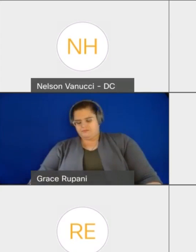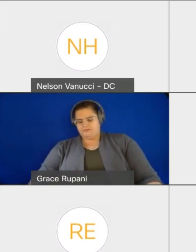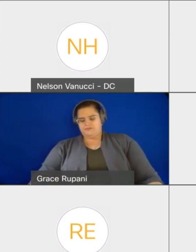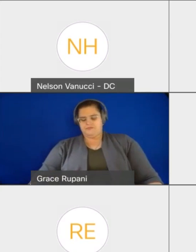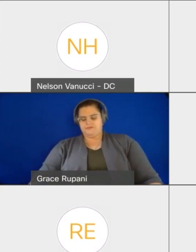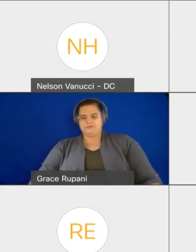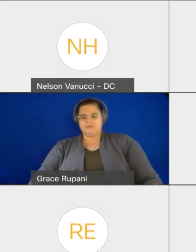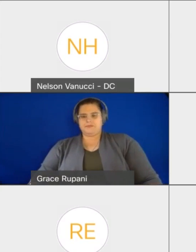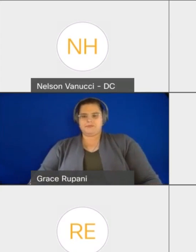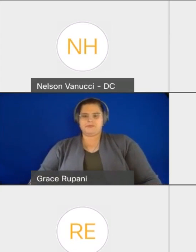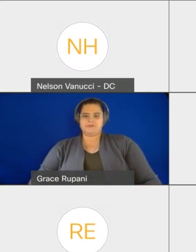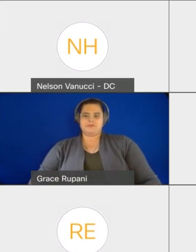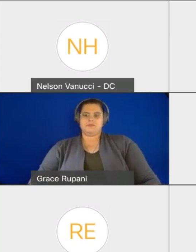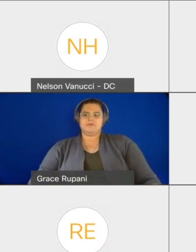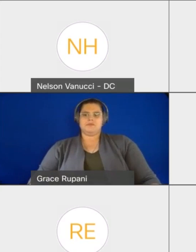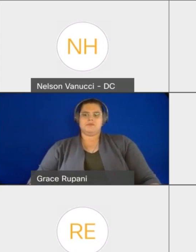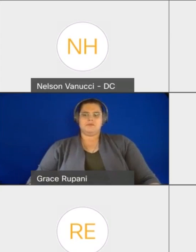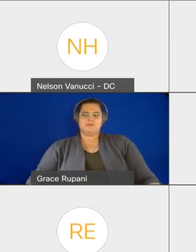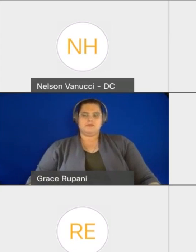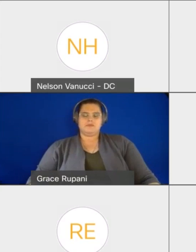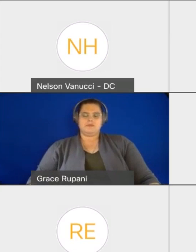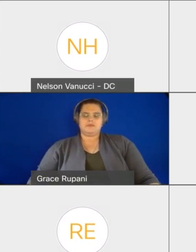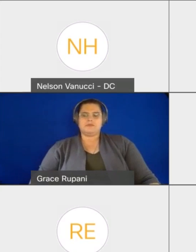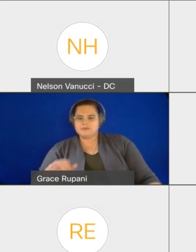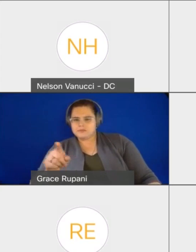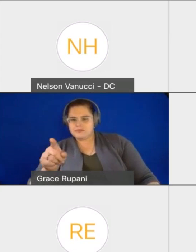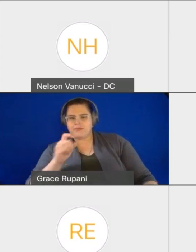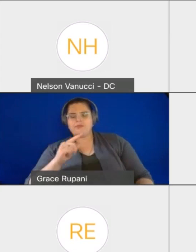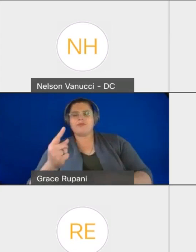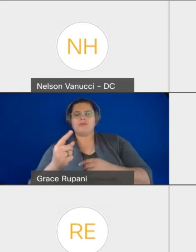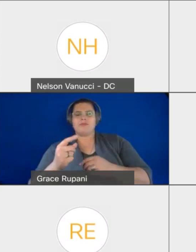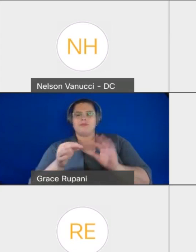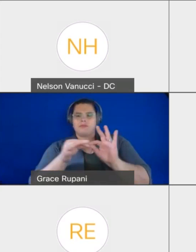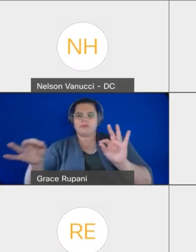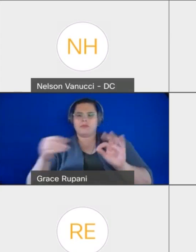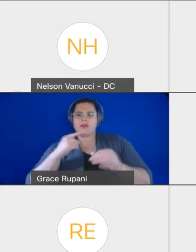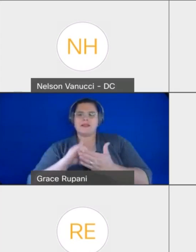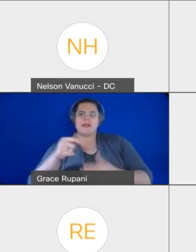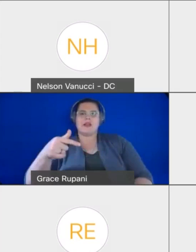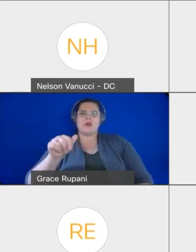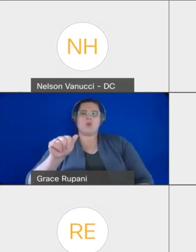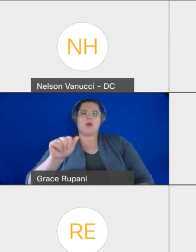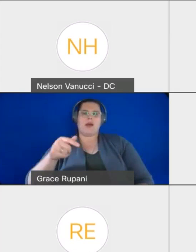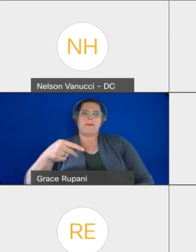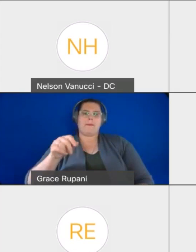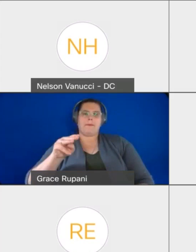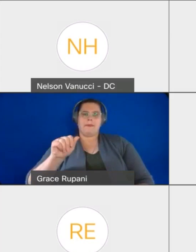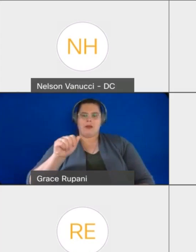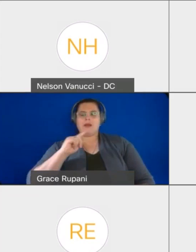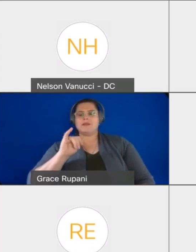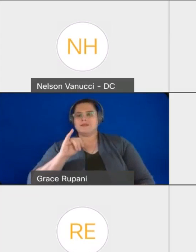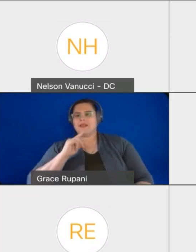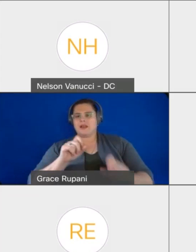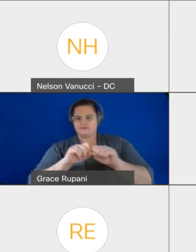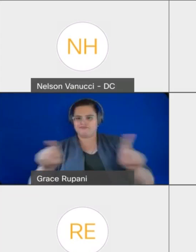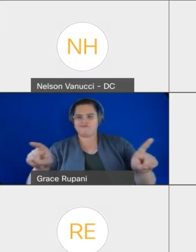So QAPMA sent an email to providers November 25th saying DSPs need to follow the mayor's order regarding travel